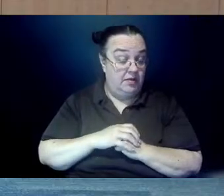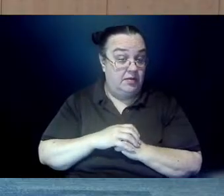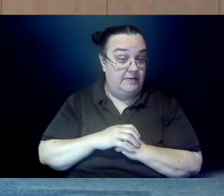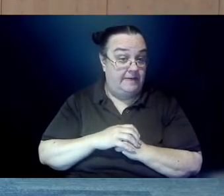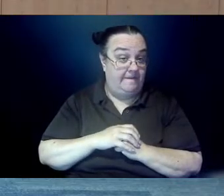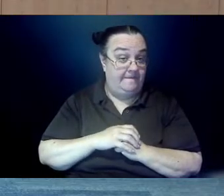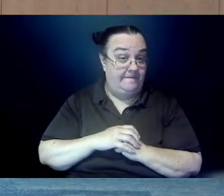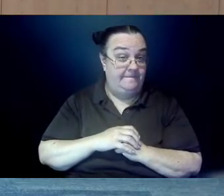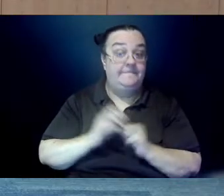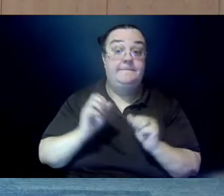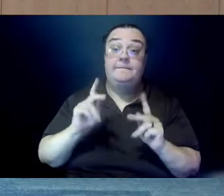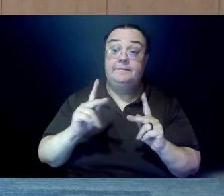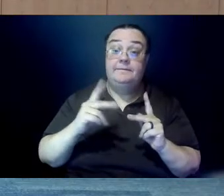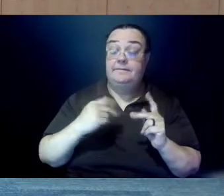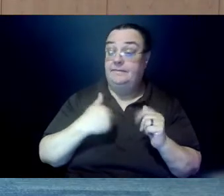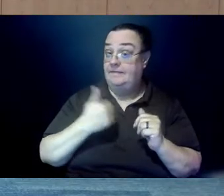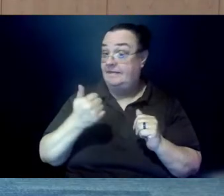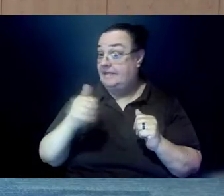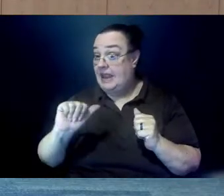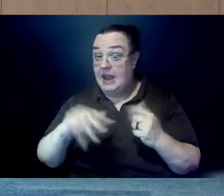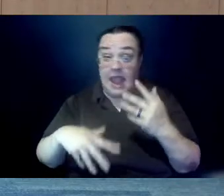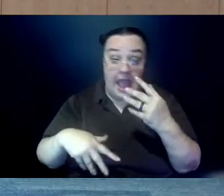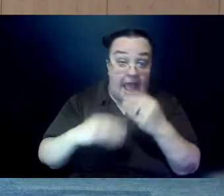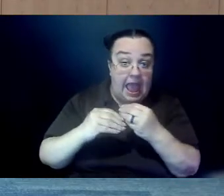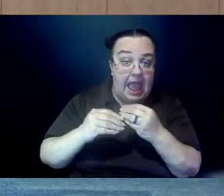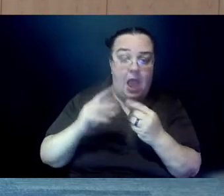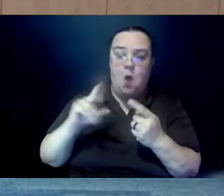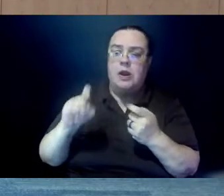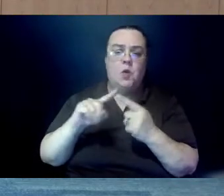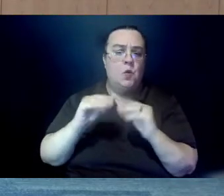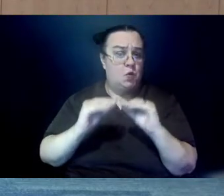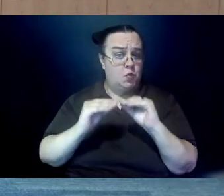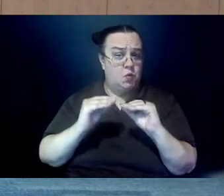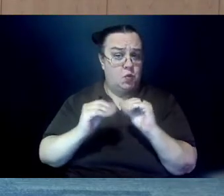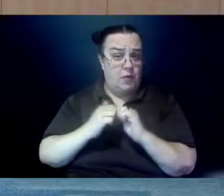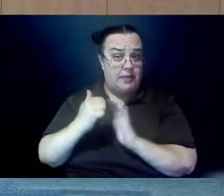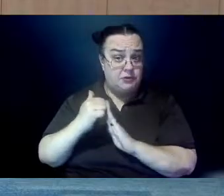Okay. Are there any additions or corrections to the agenda?